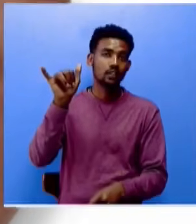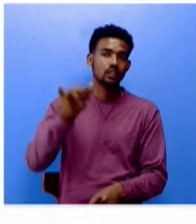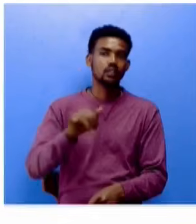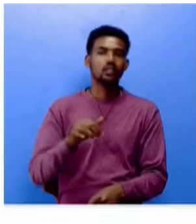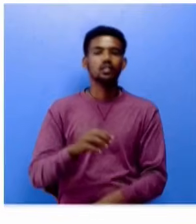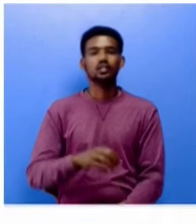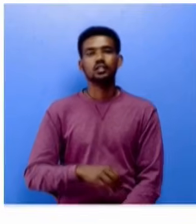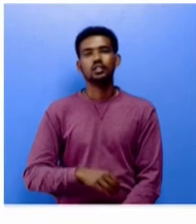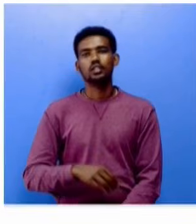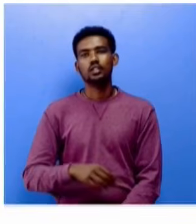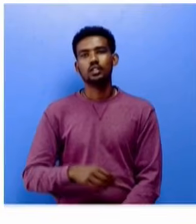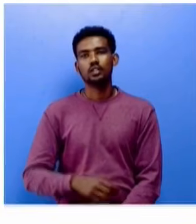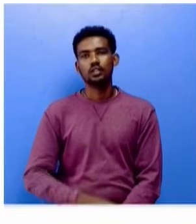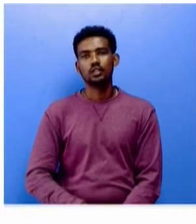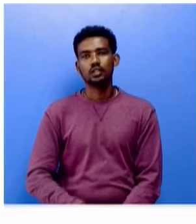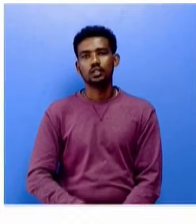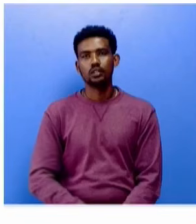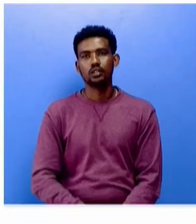Ought